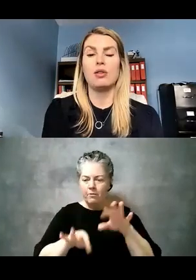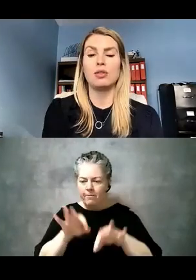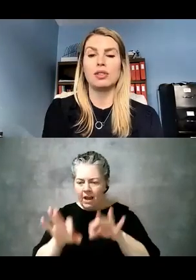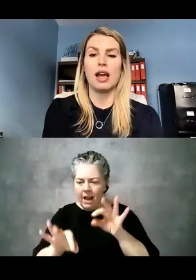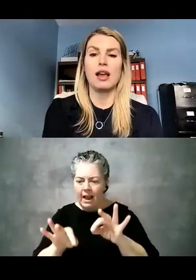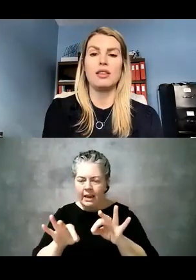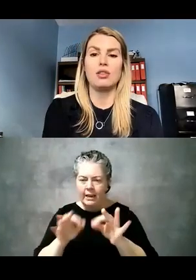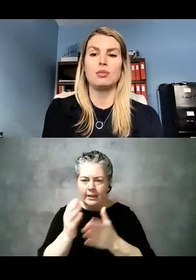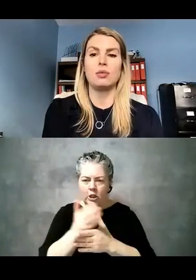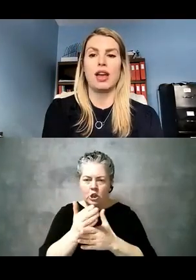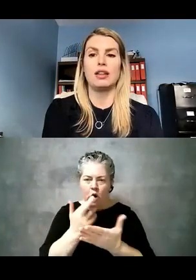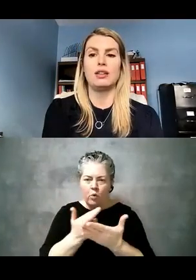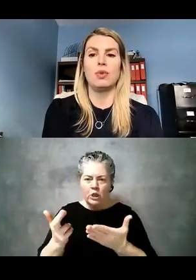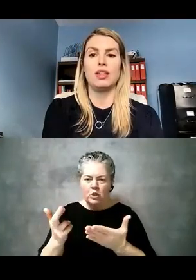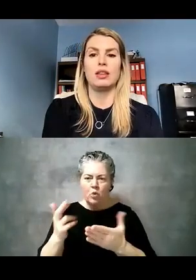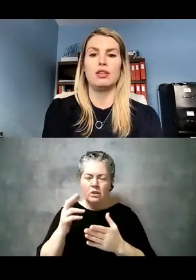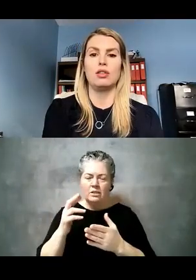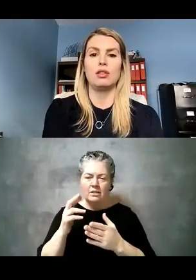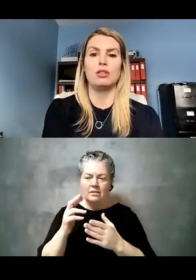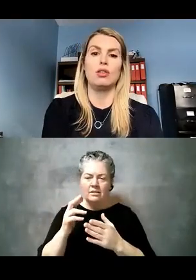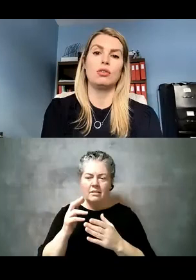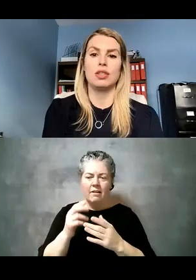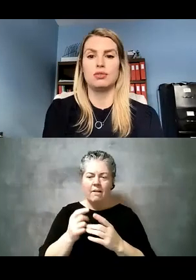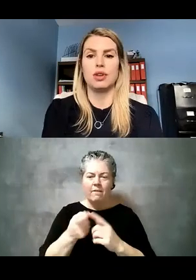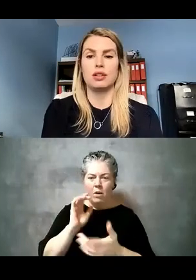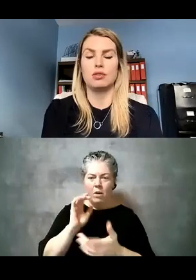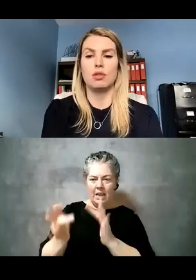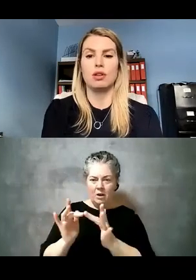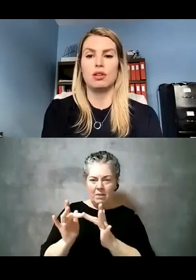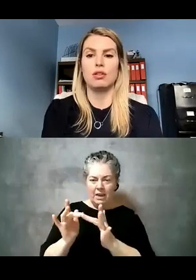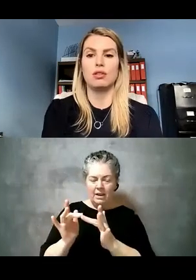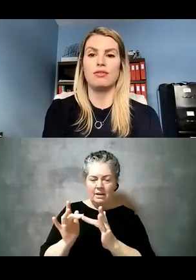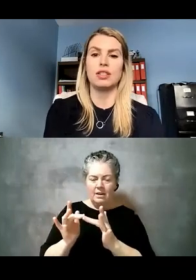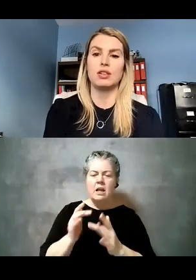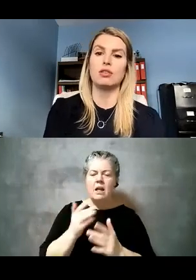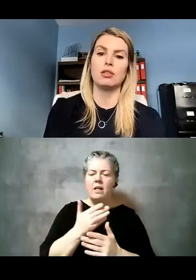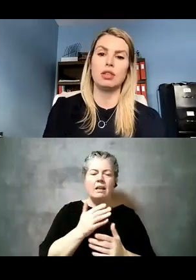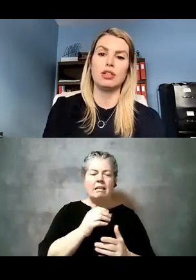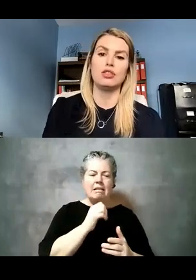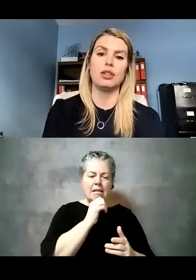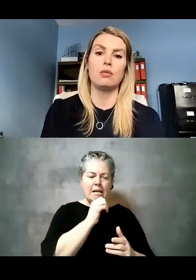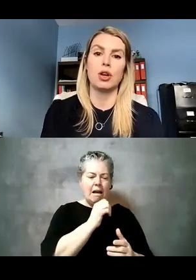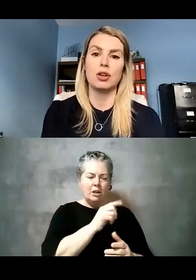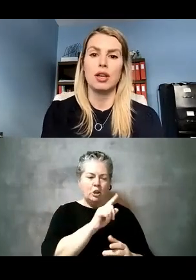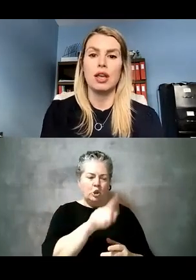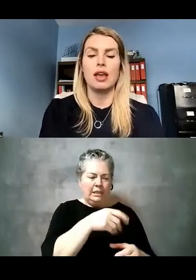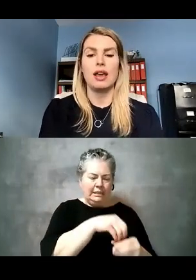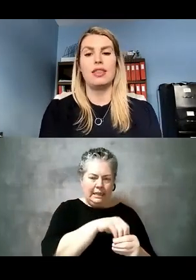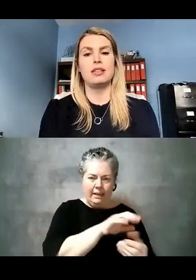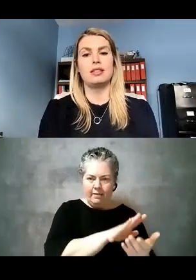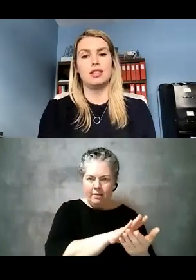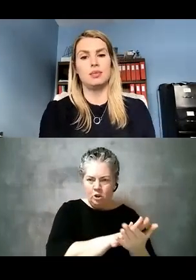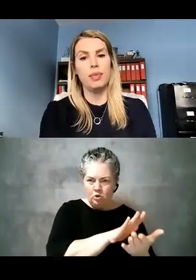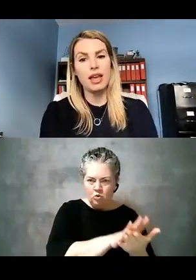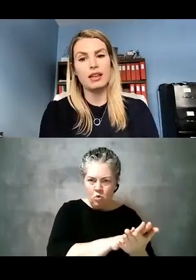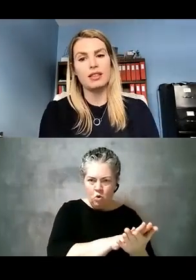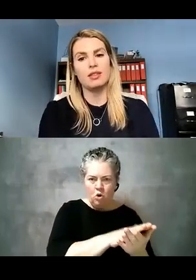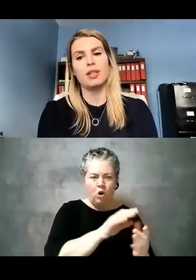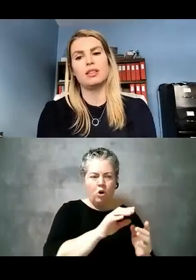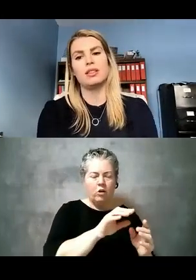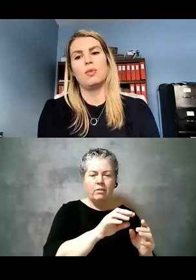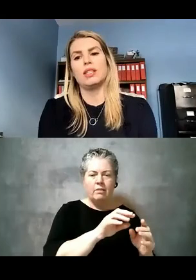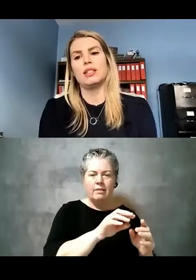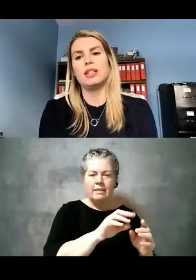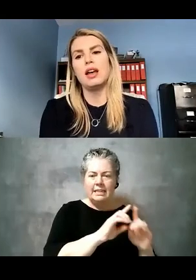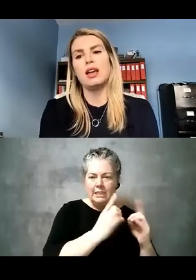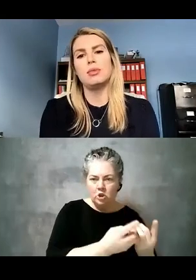online outside those provided within her local district or her physical collegial network. And this is despite the